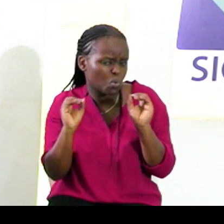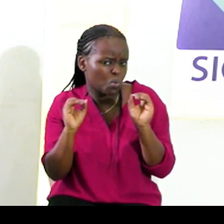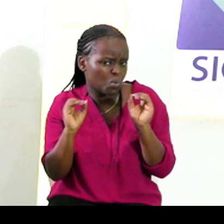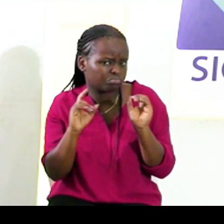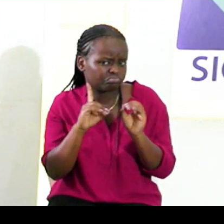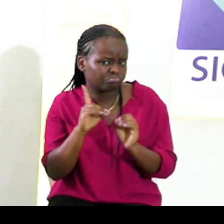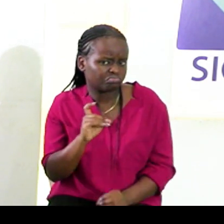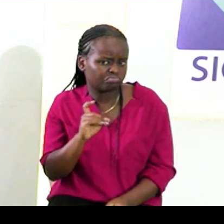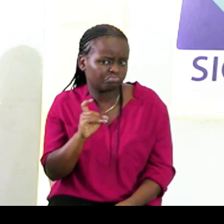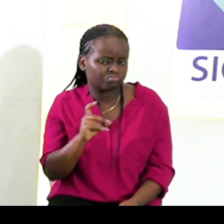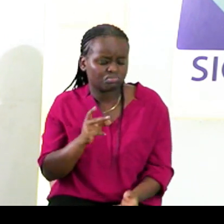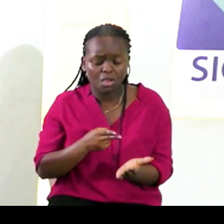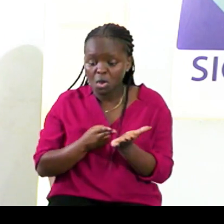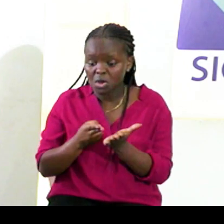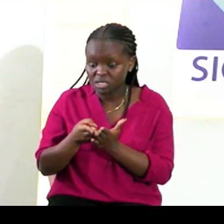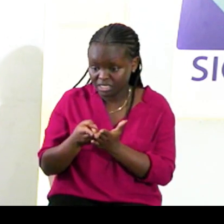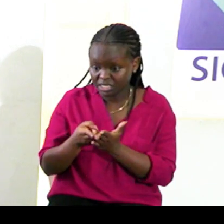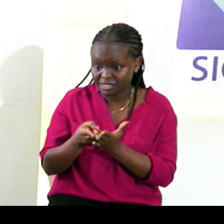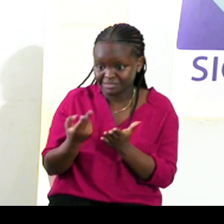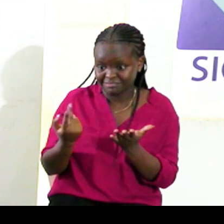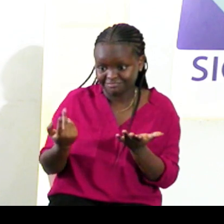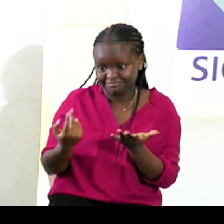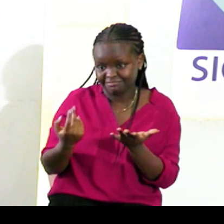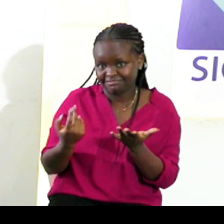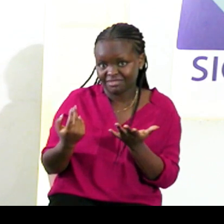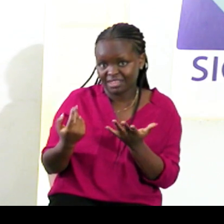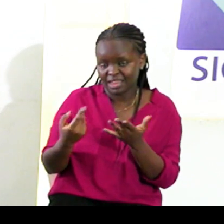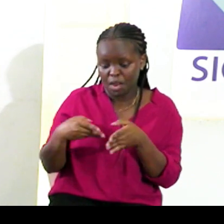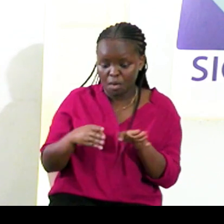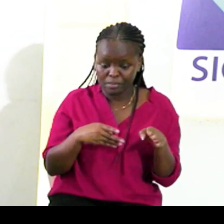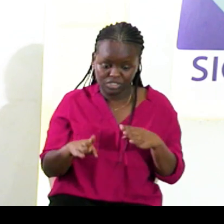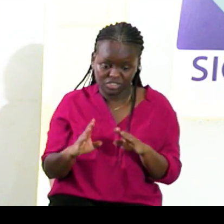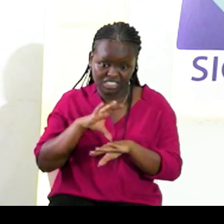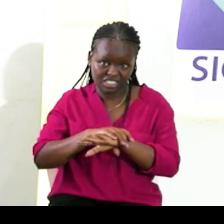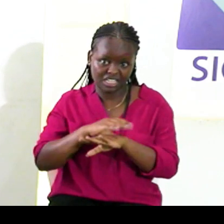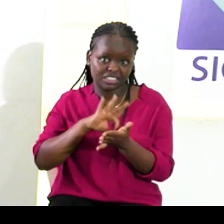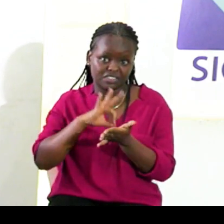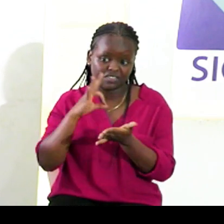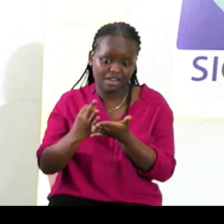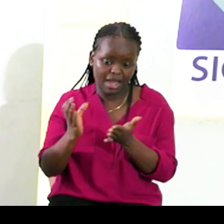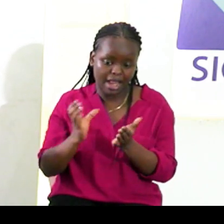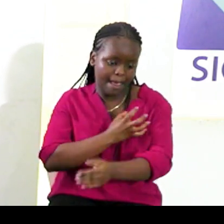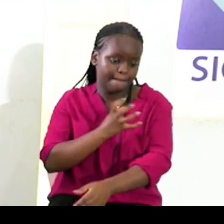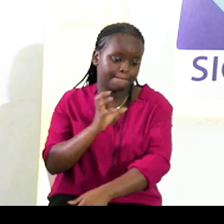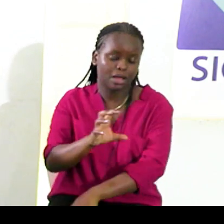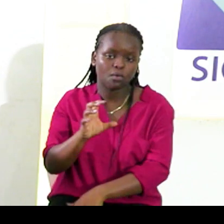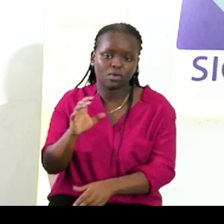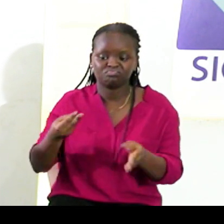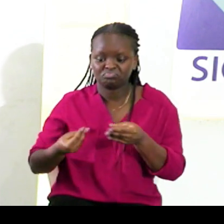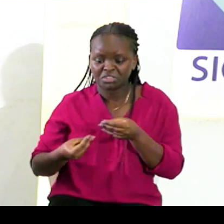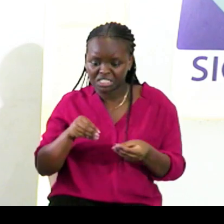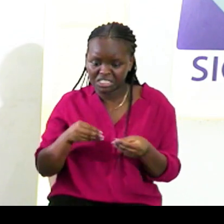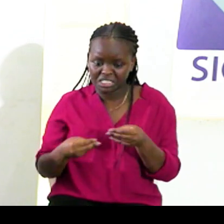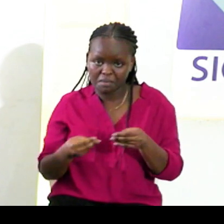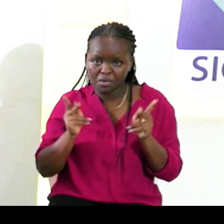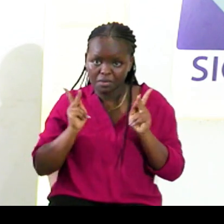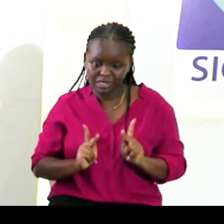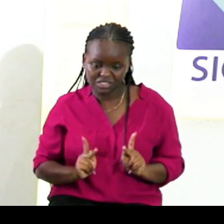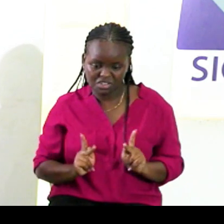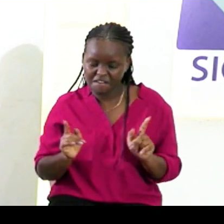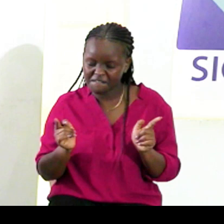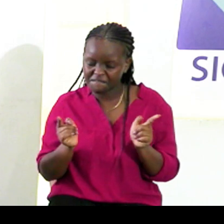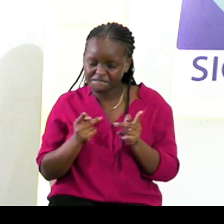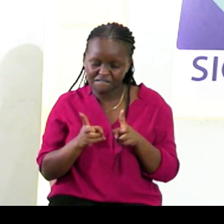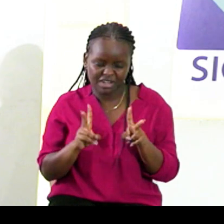Honestly, avenues of getting funds to empower a disabled person are very, very